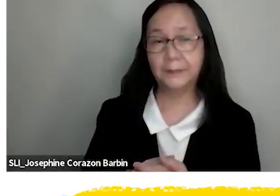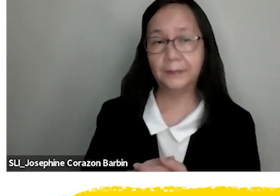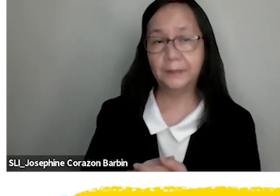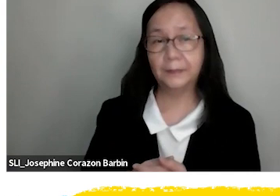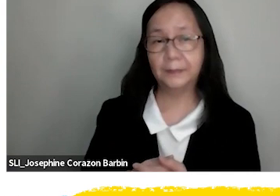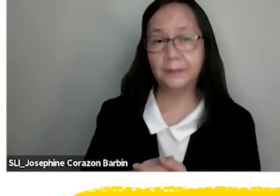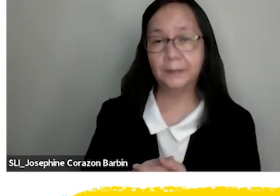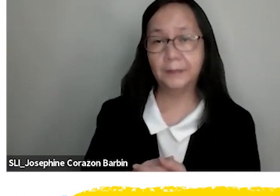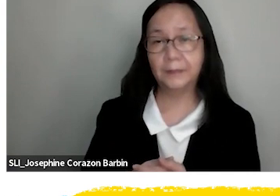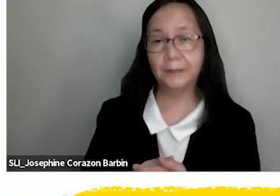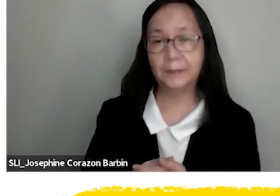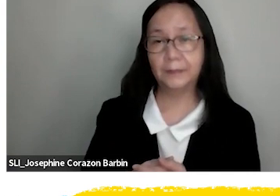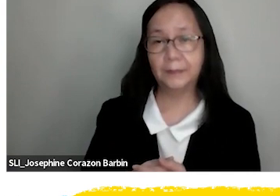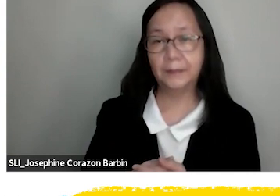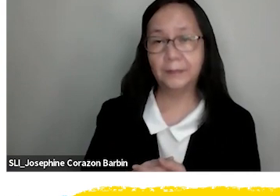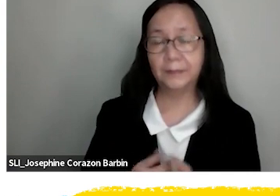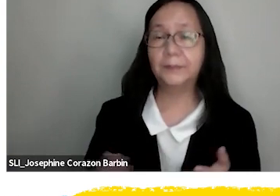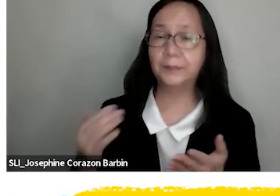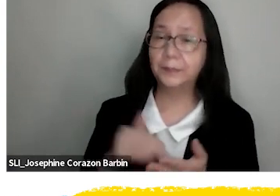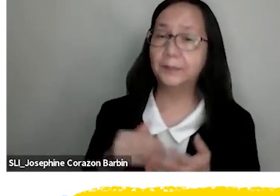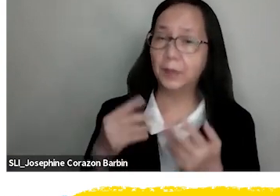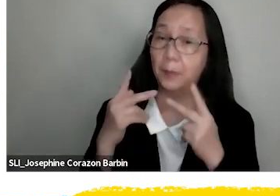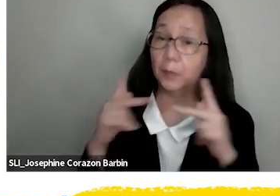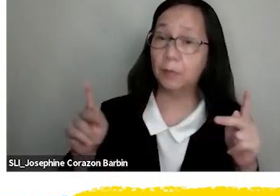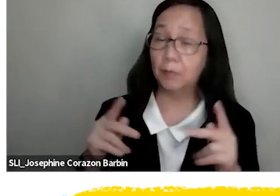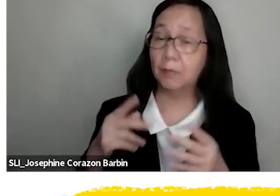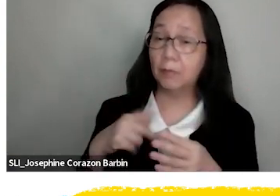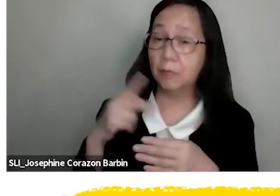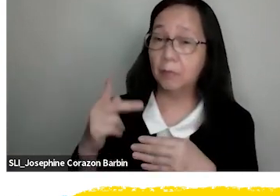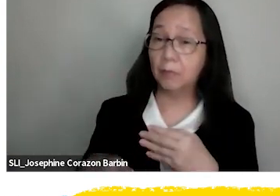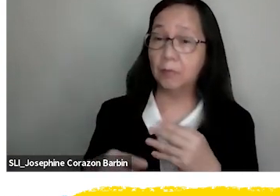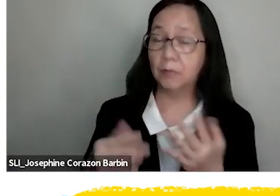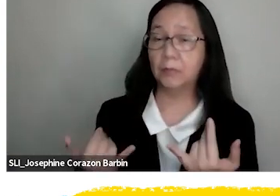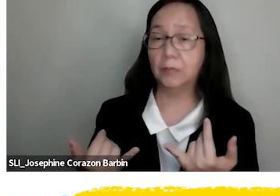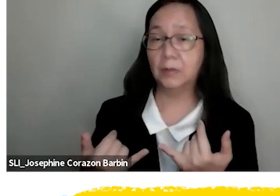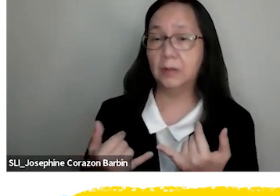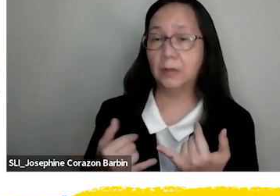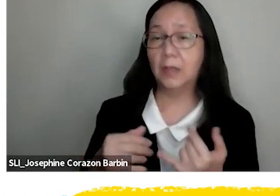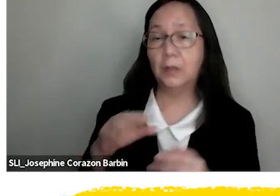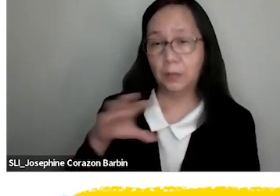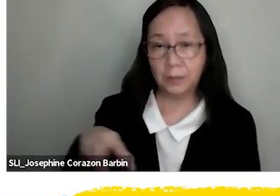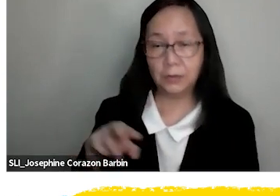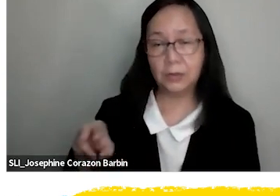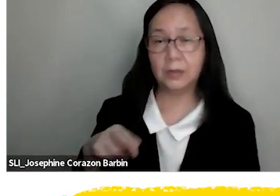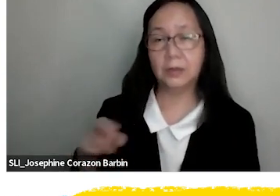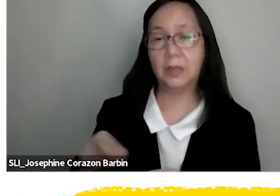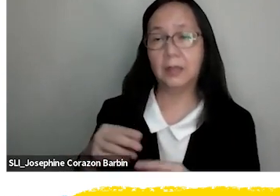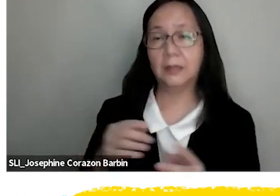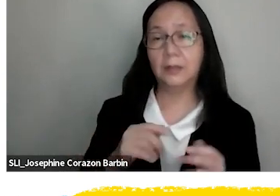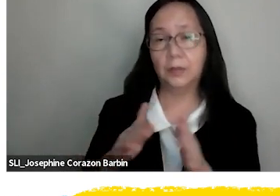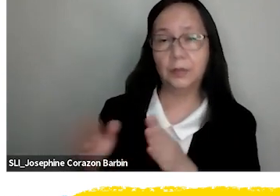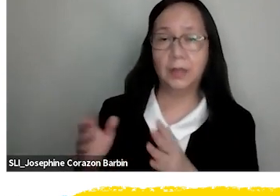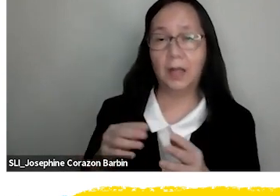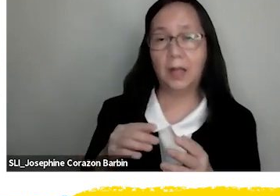again submit up the project proposal entitled ASEAN Regional Plan of Action for the Protection of Children from All